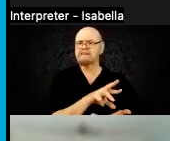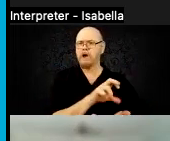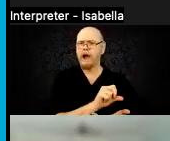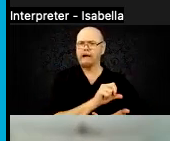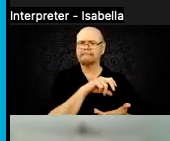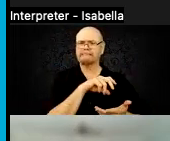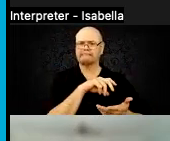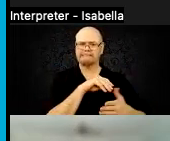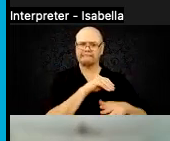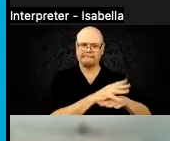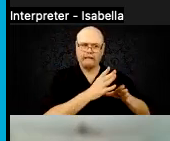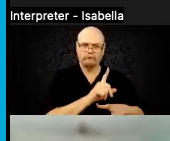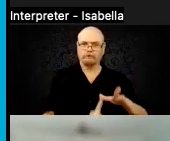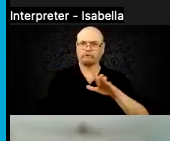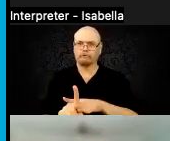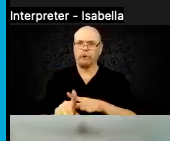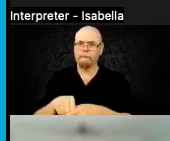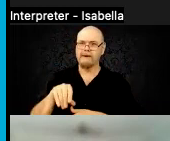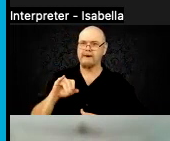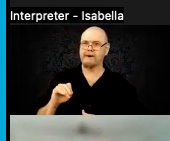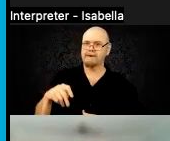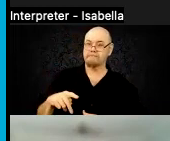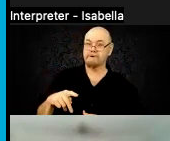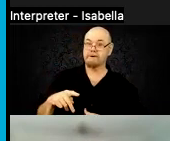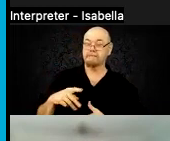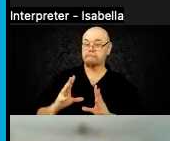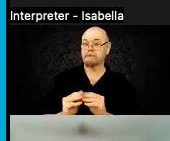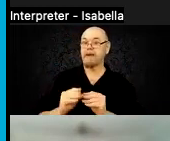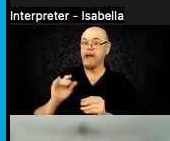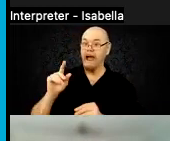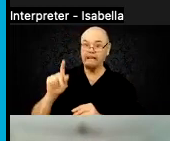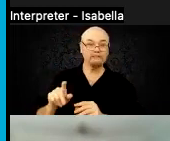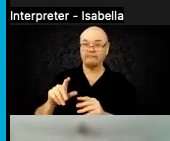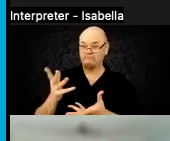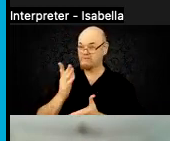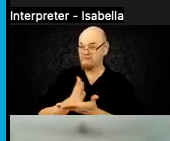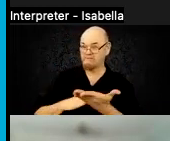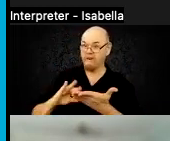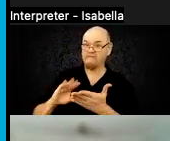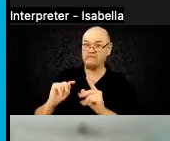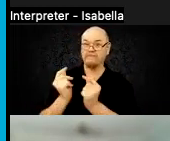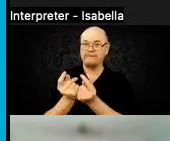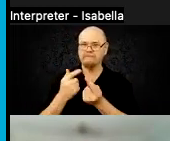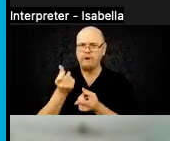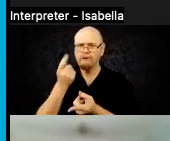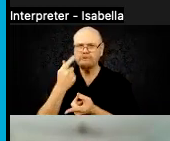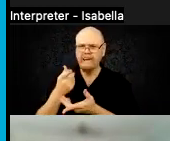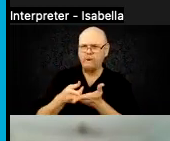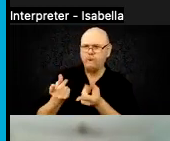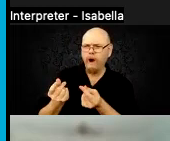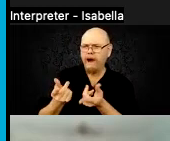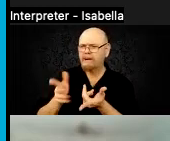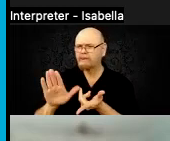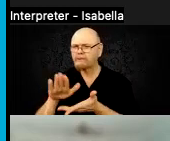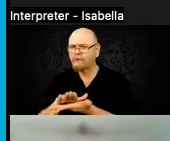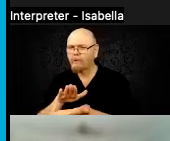right? They are another member of your IEP team and they can be there and they should be there to help kind of understand what's going on at school, right? What